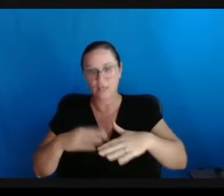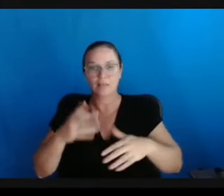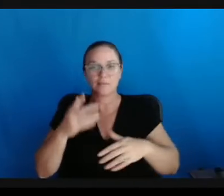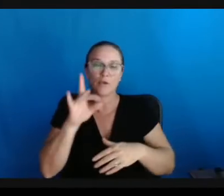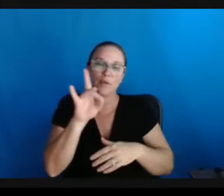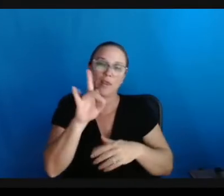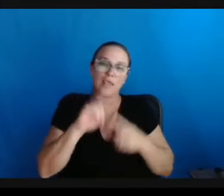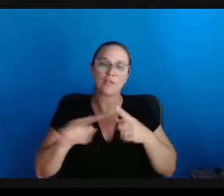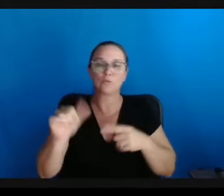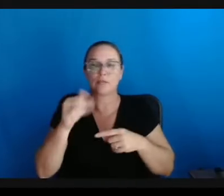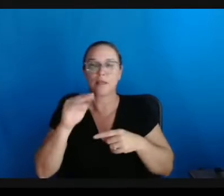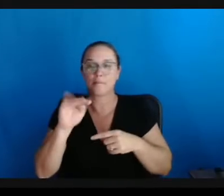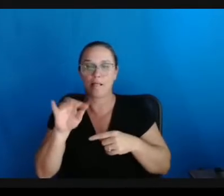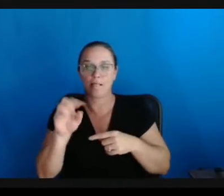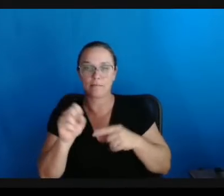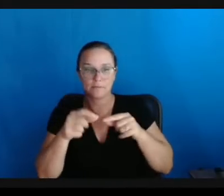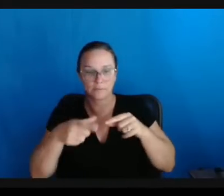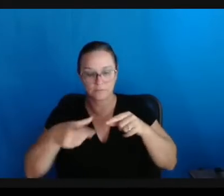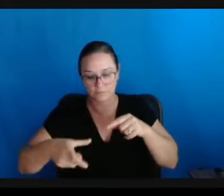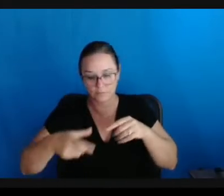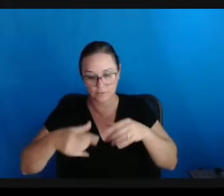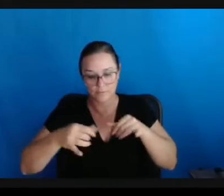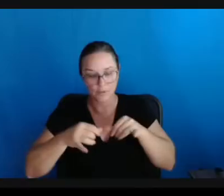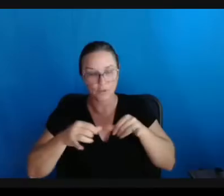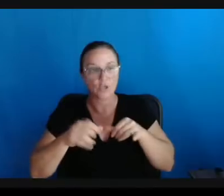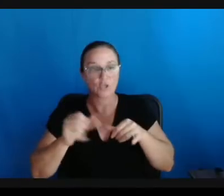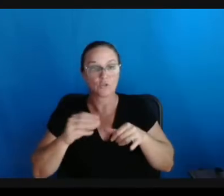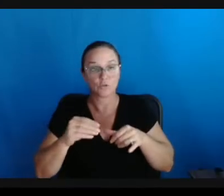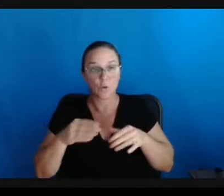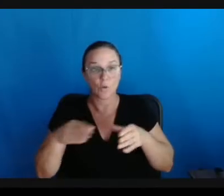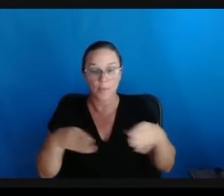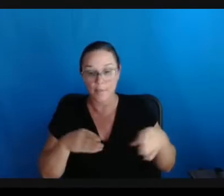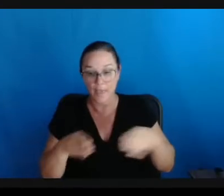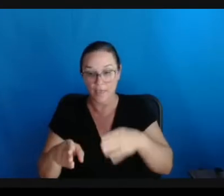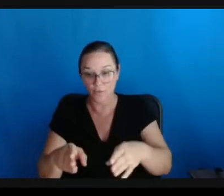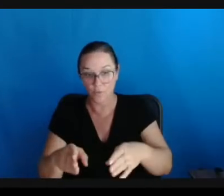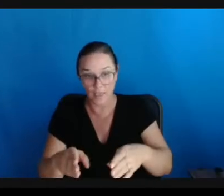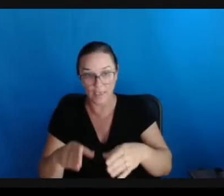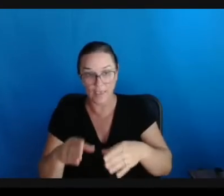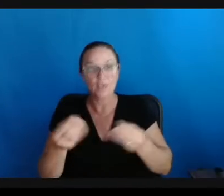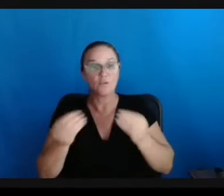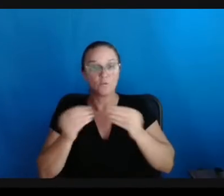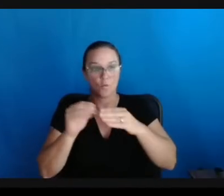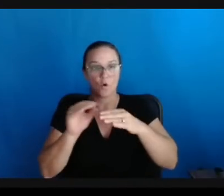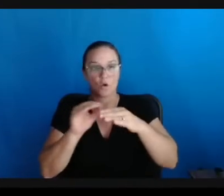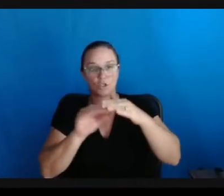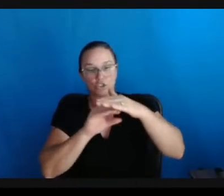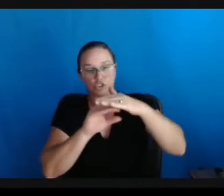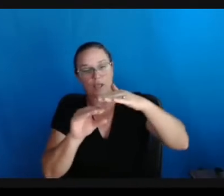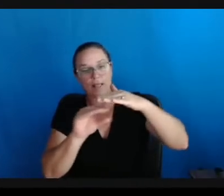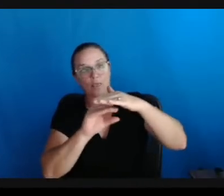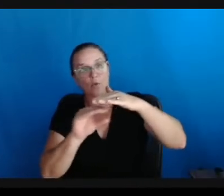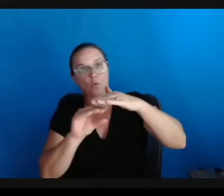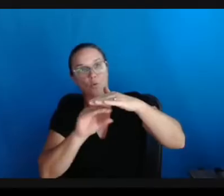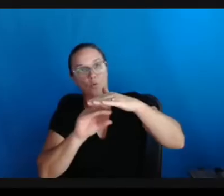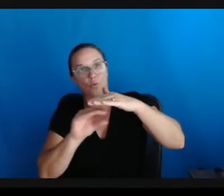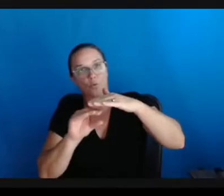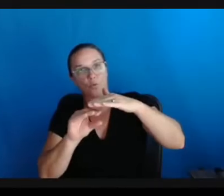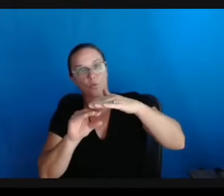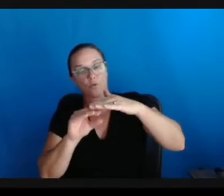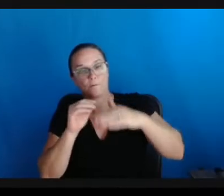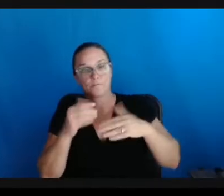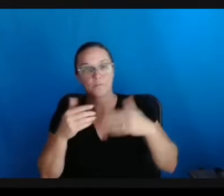whole, so the actual pathway of lava in the rift is shallower for sure. And there's debate about the